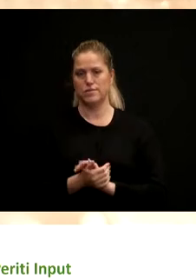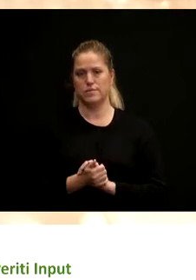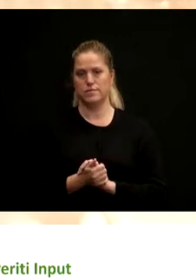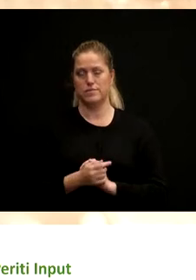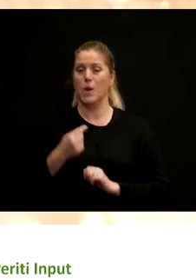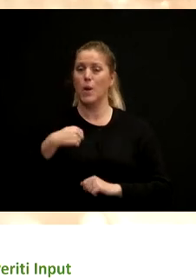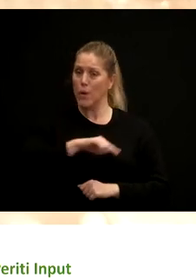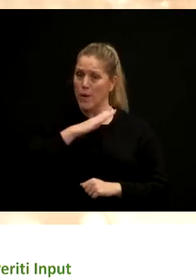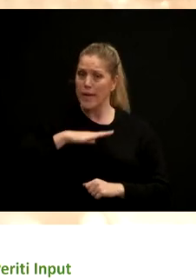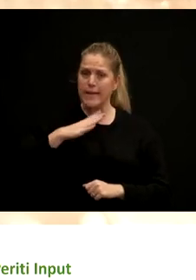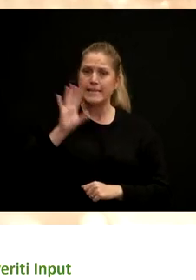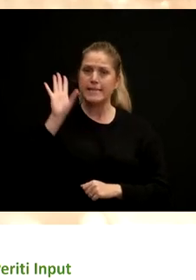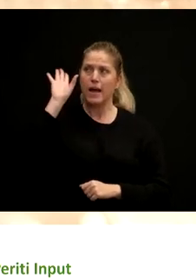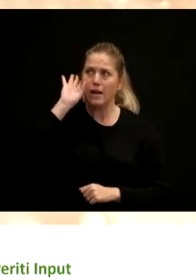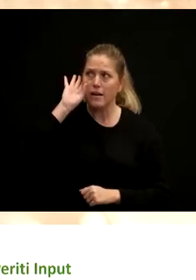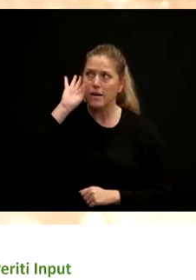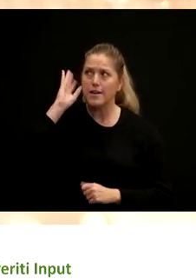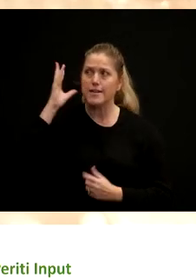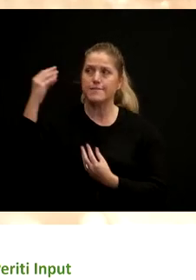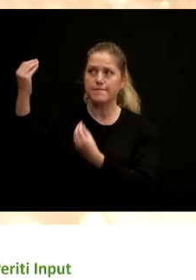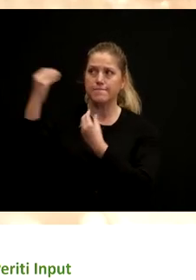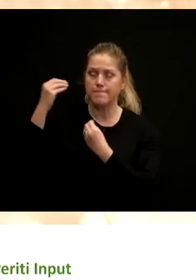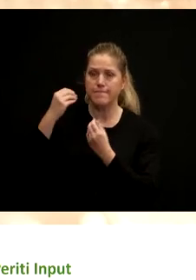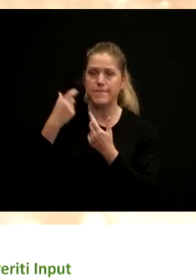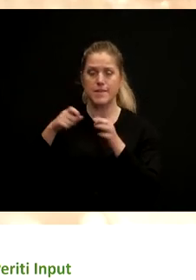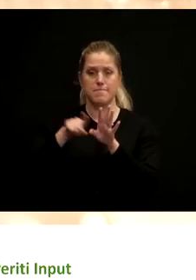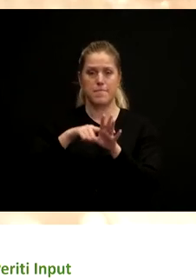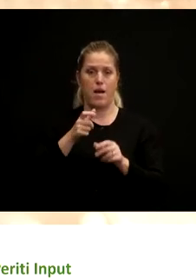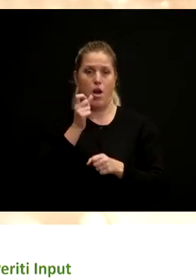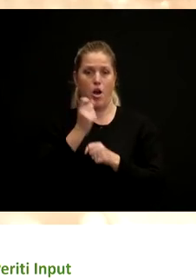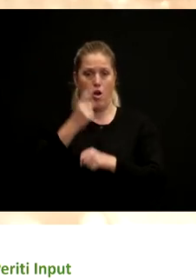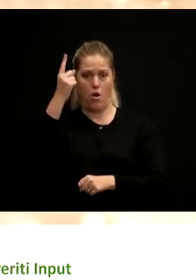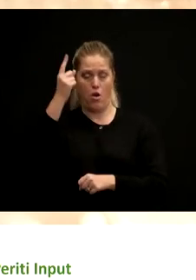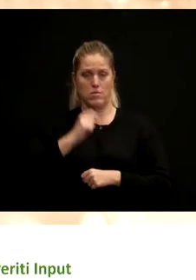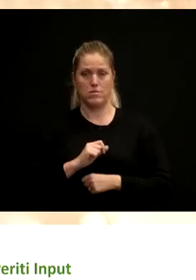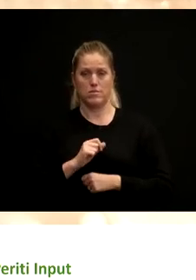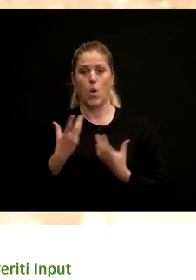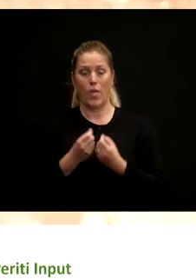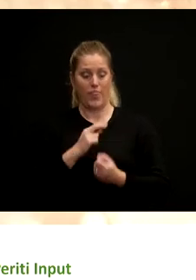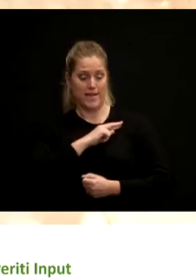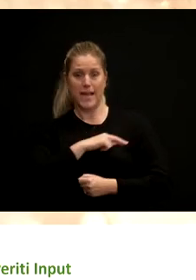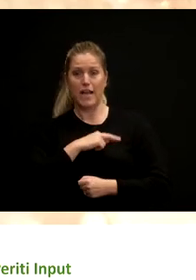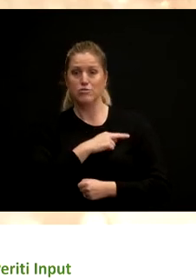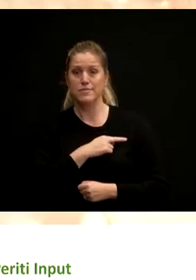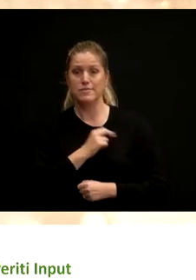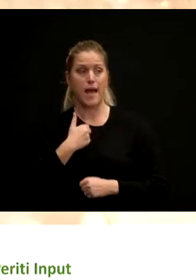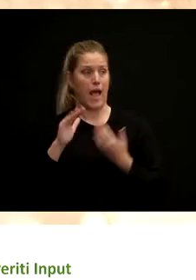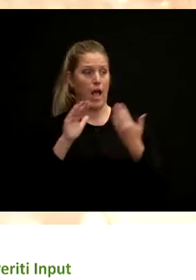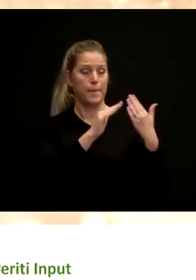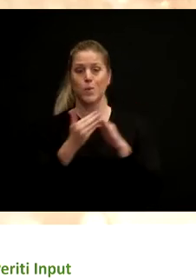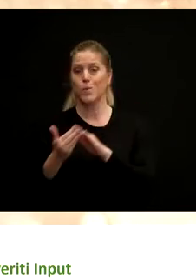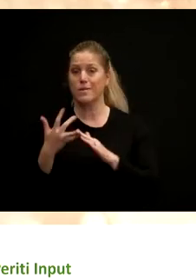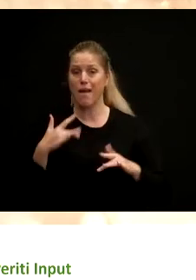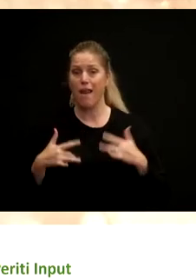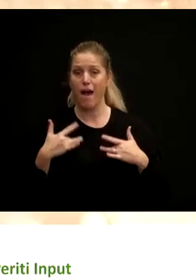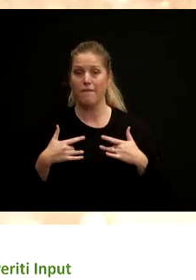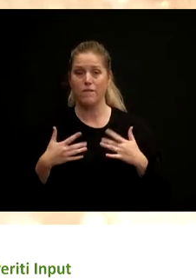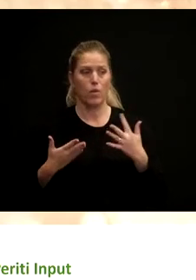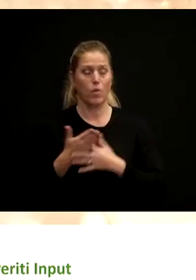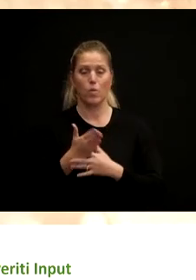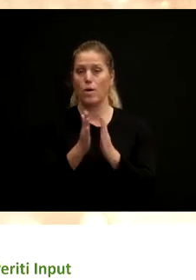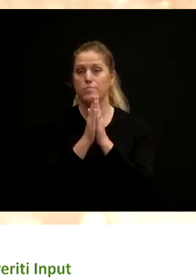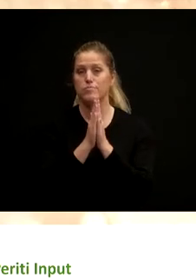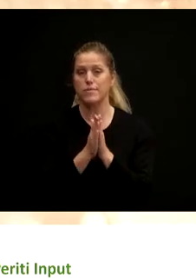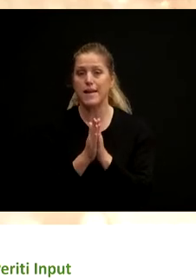by our sacraments, by our communal life, by our personal prayer, by